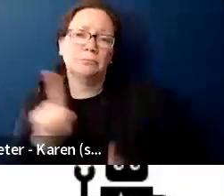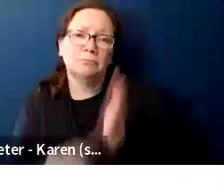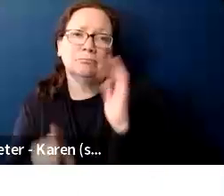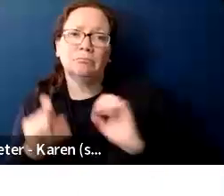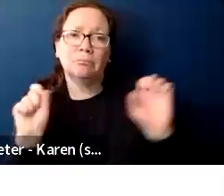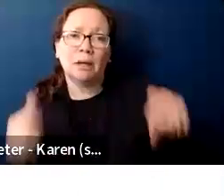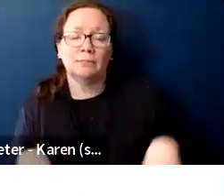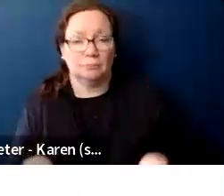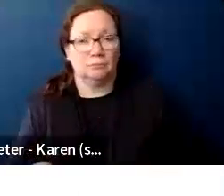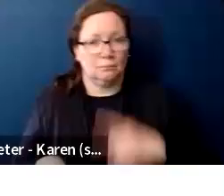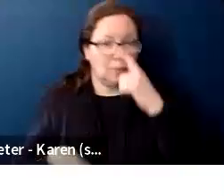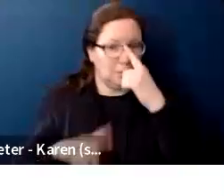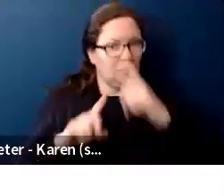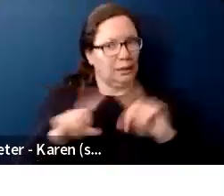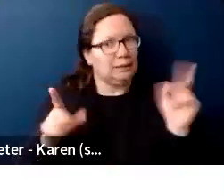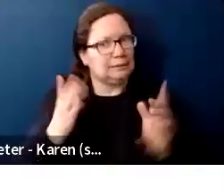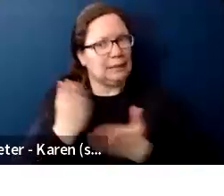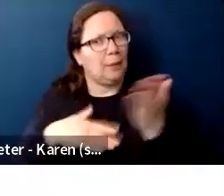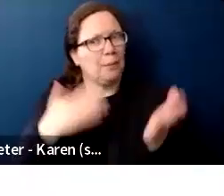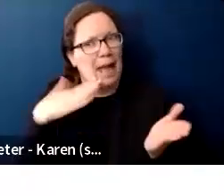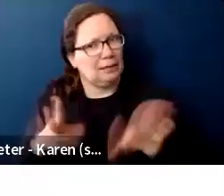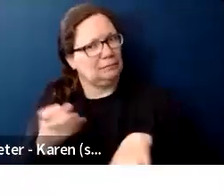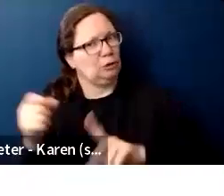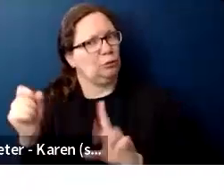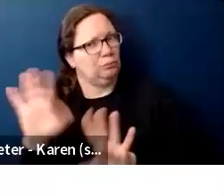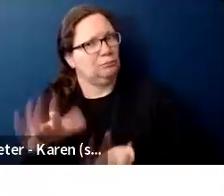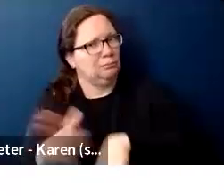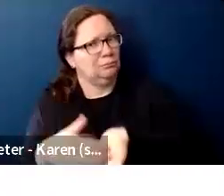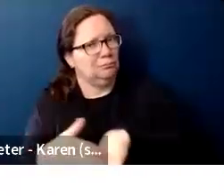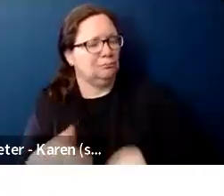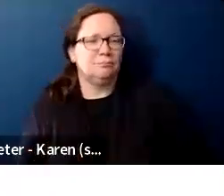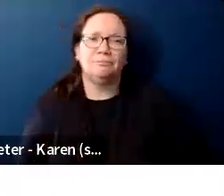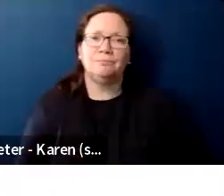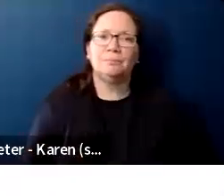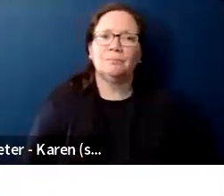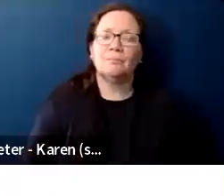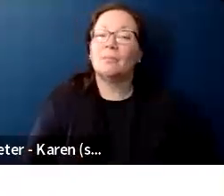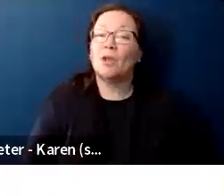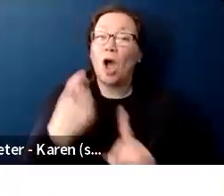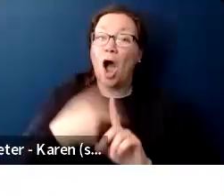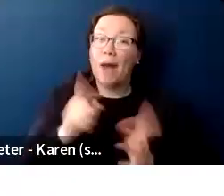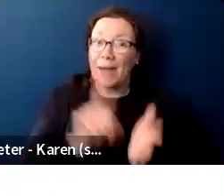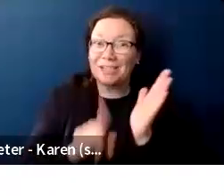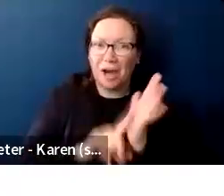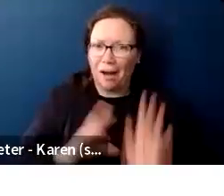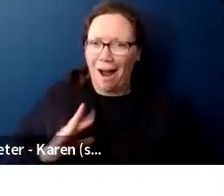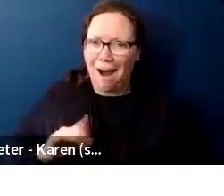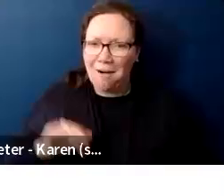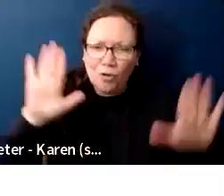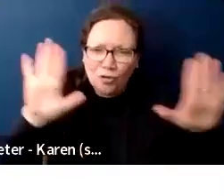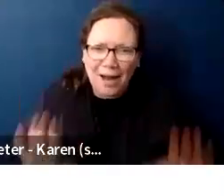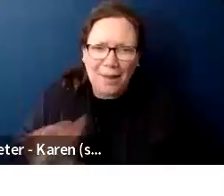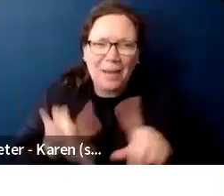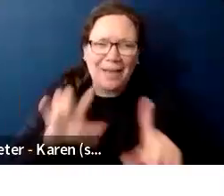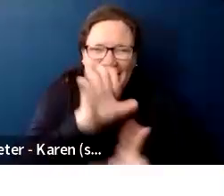Trigger warning. Um, Automatic checkers are great. They can't find everything.